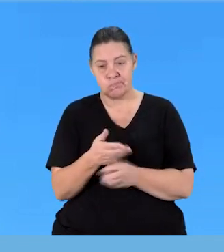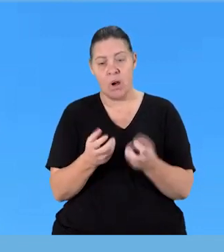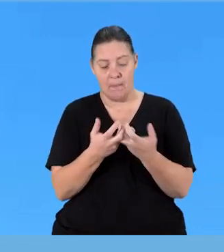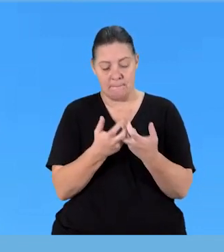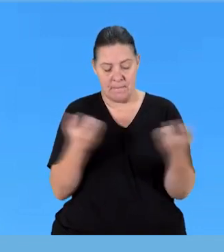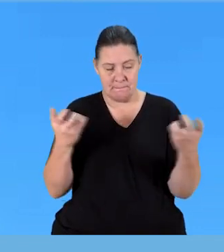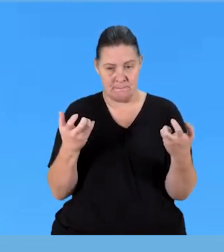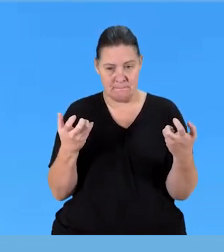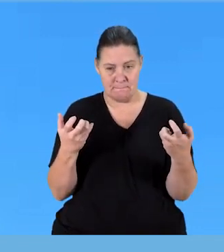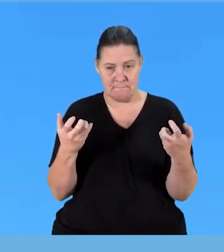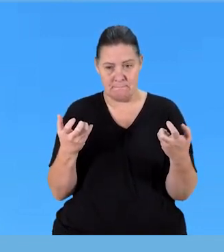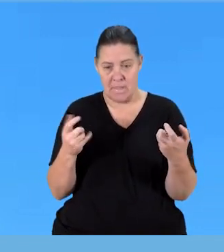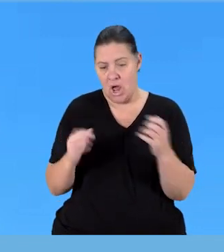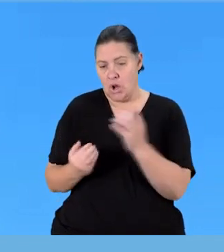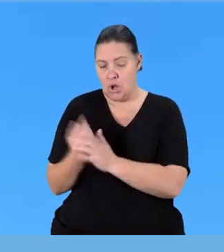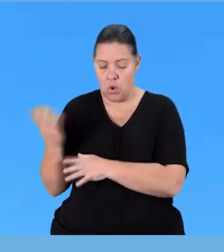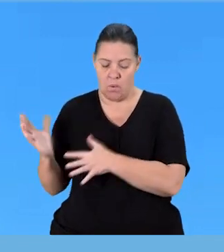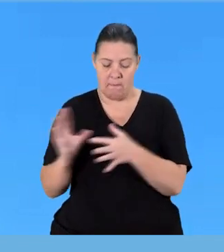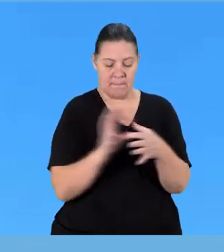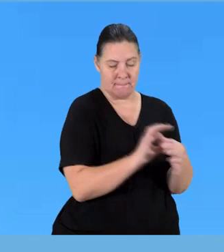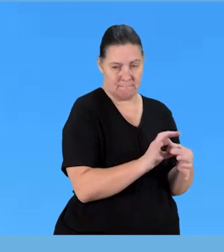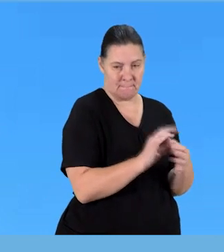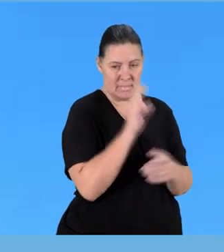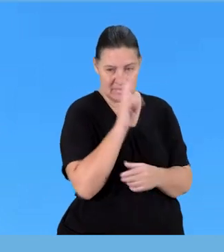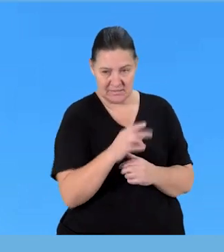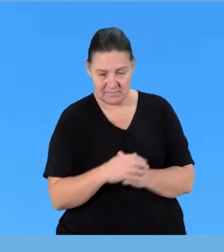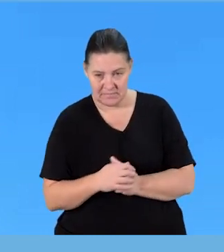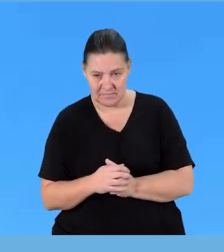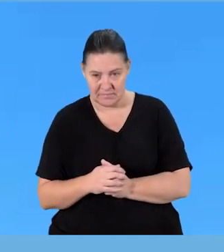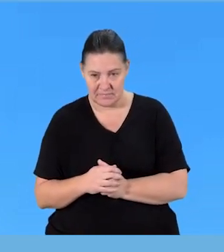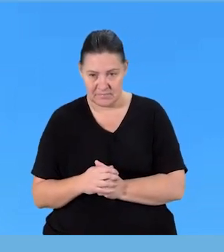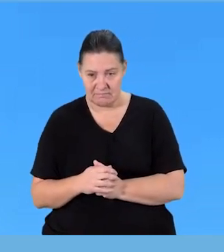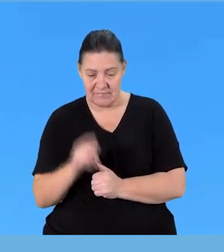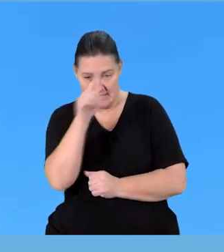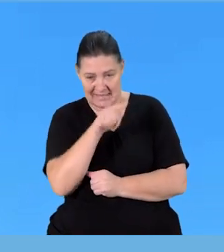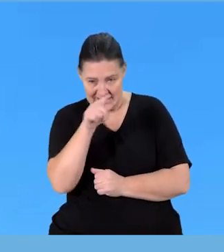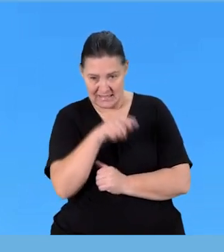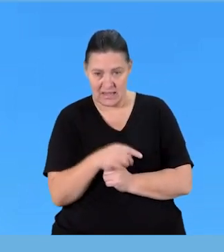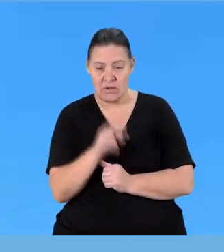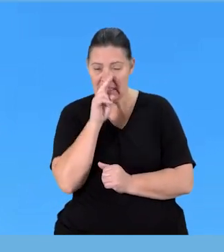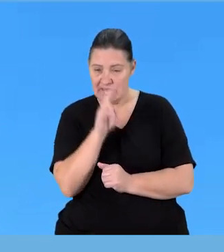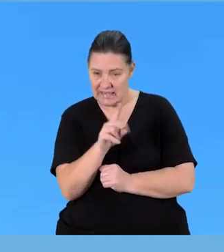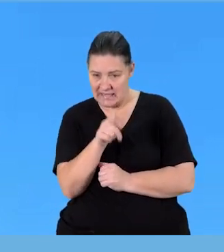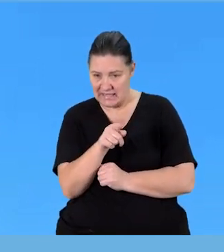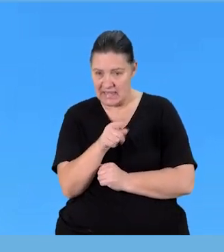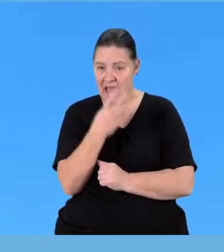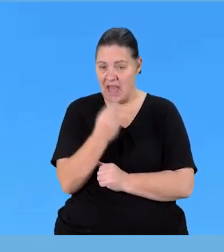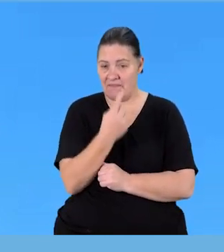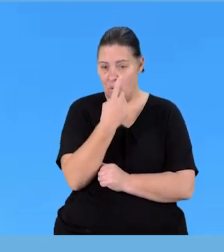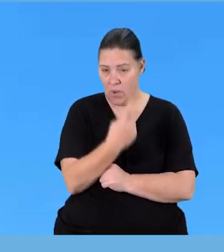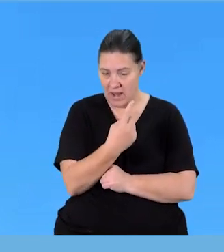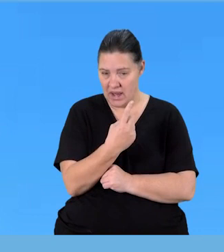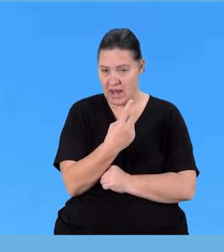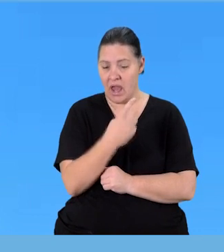existing compound are breaking and new bonds are forming here. On this particular one here, we're seeing that we